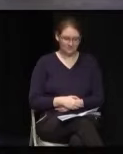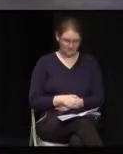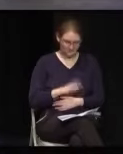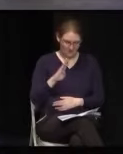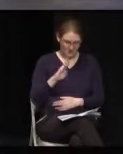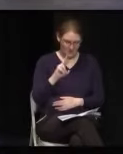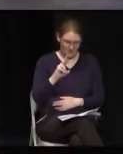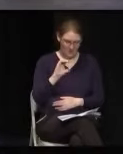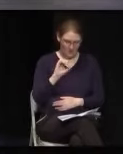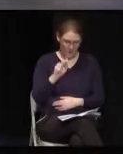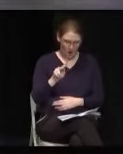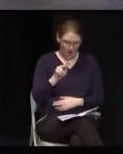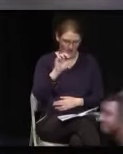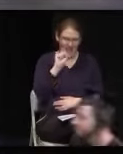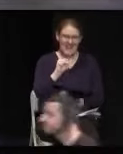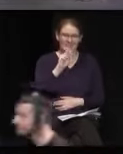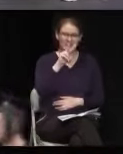Brock S. Vernon.